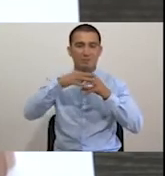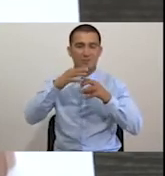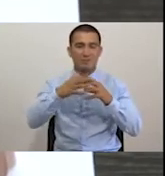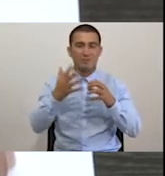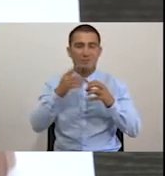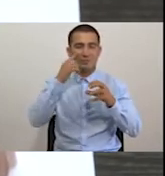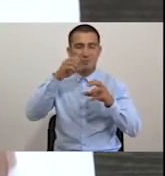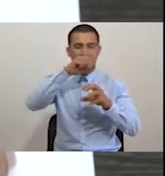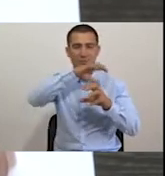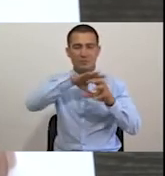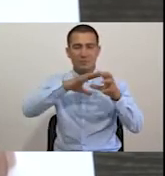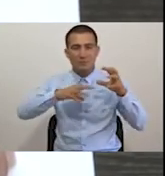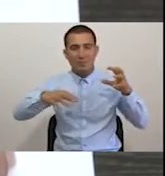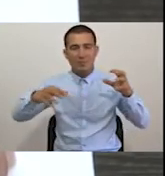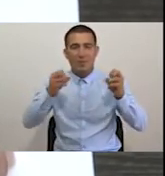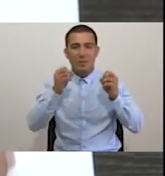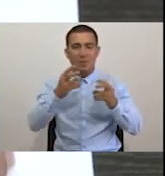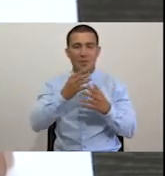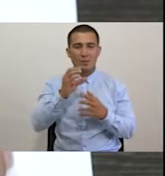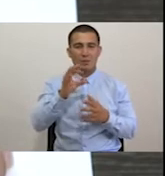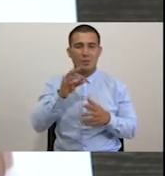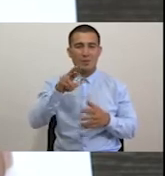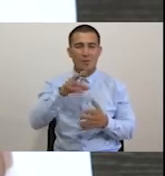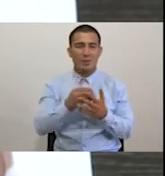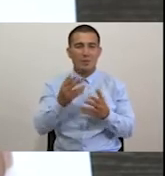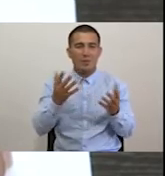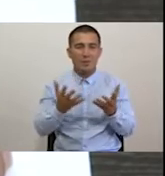qismini, tushuvchi soyasini belgilab olamiz.